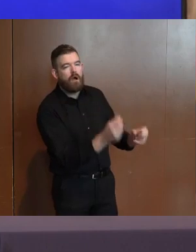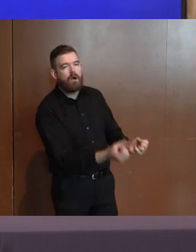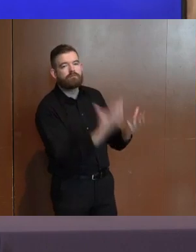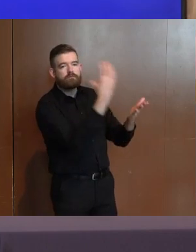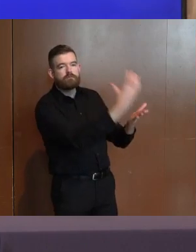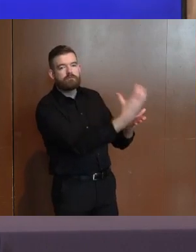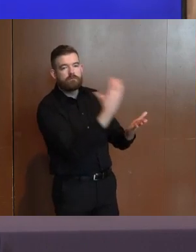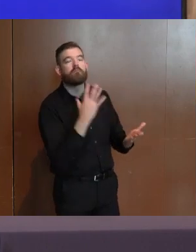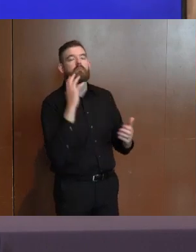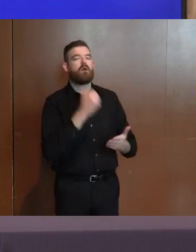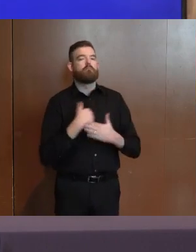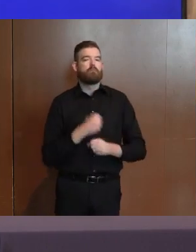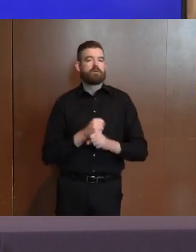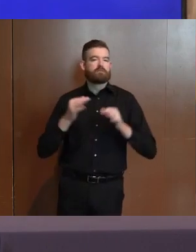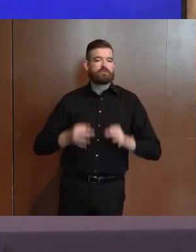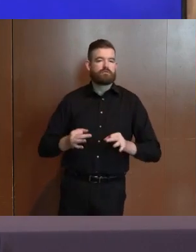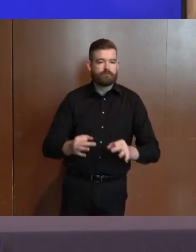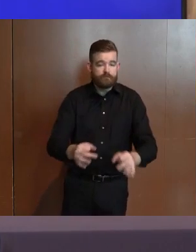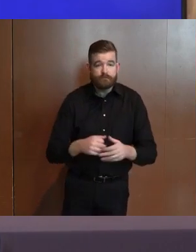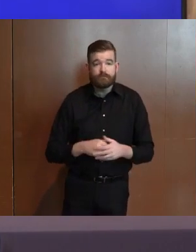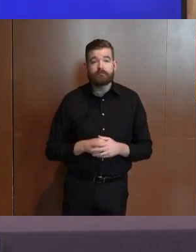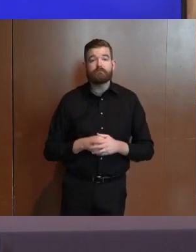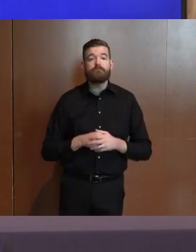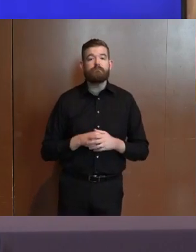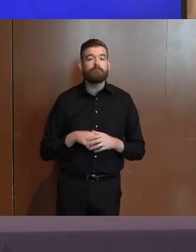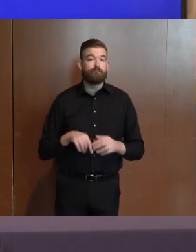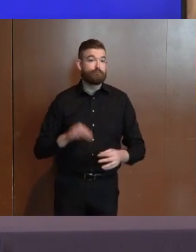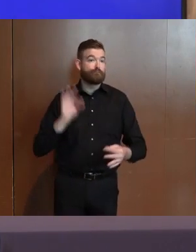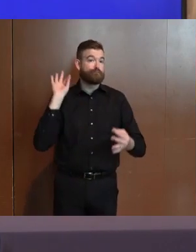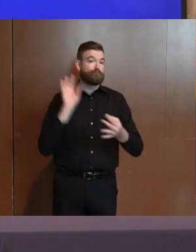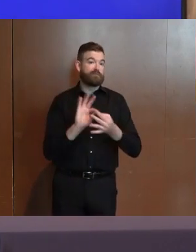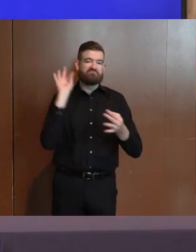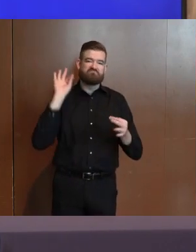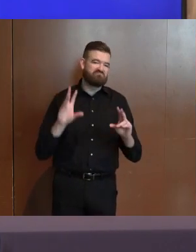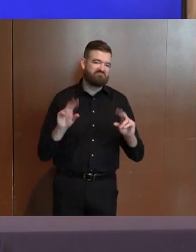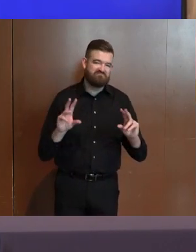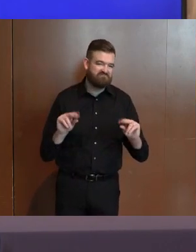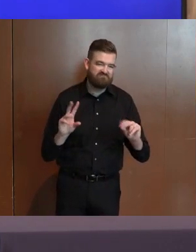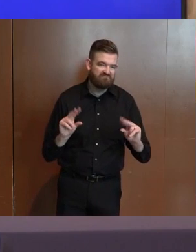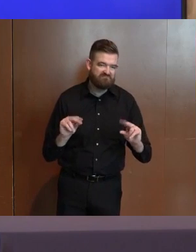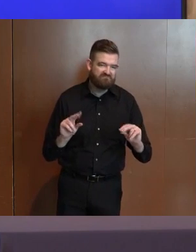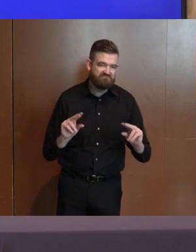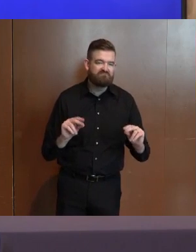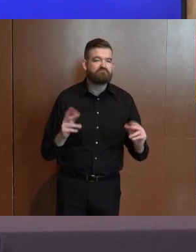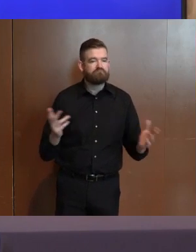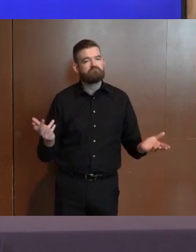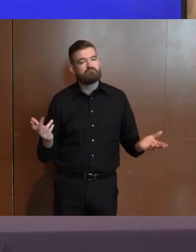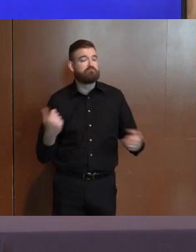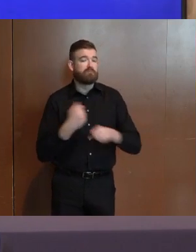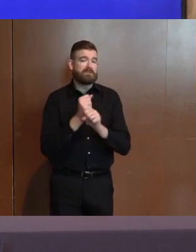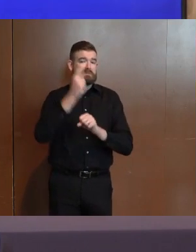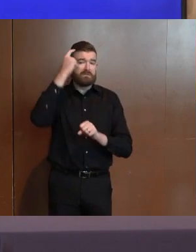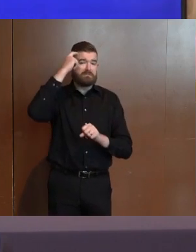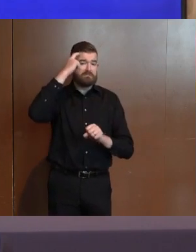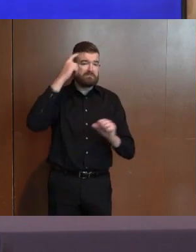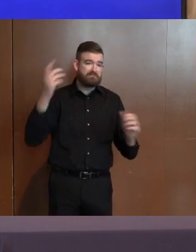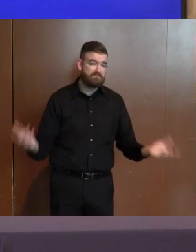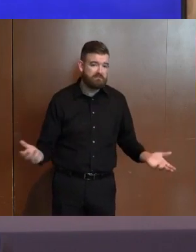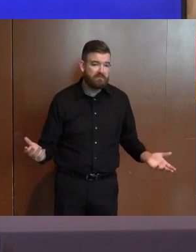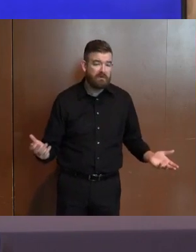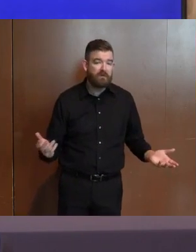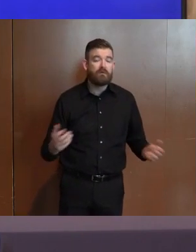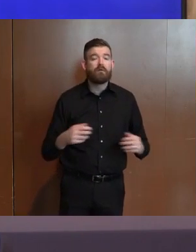was the most logical and frankly the most compelling step to take, particularly when I mentioned earlier, and this is an important